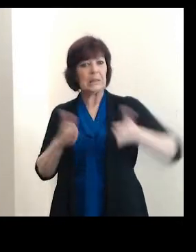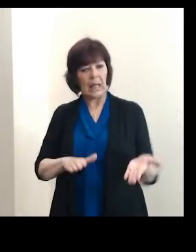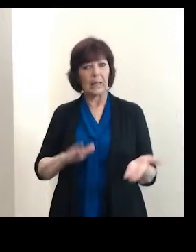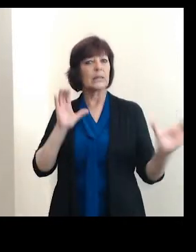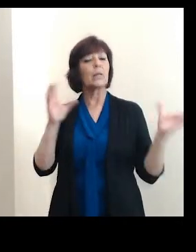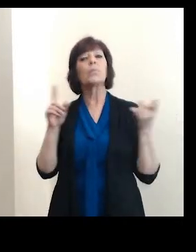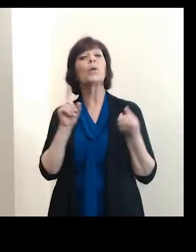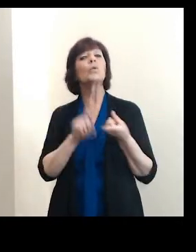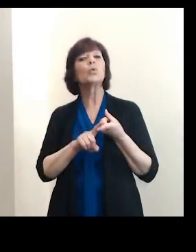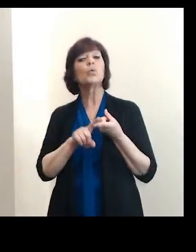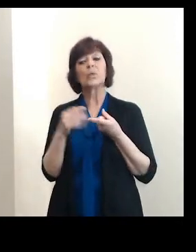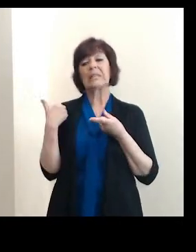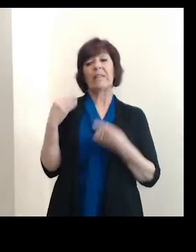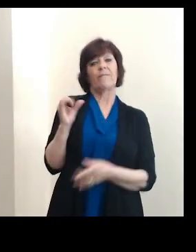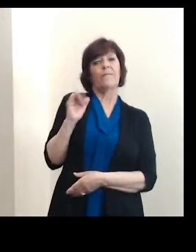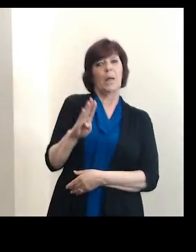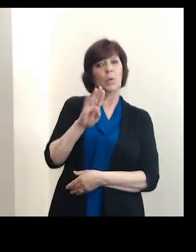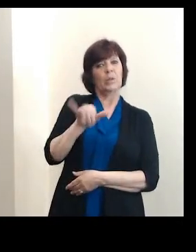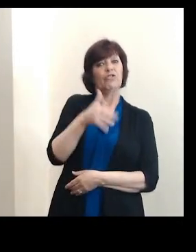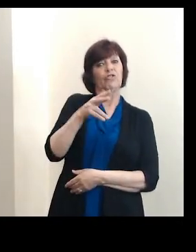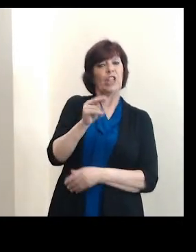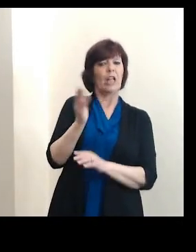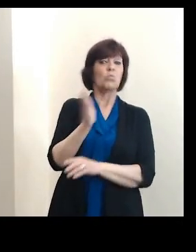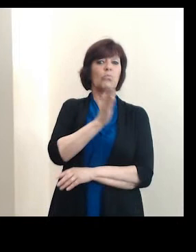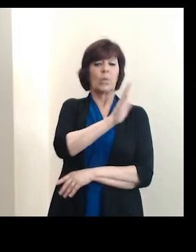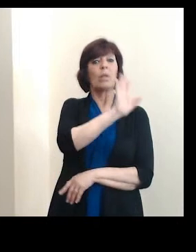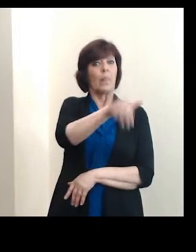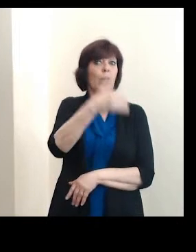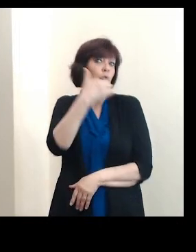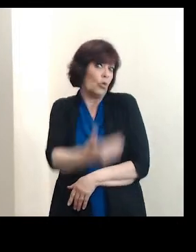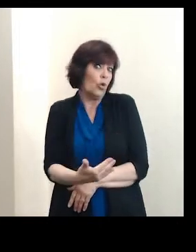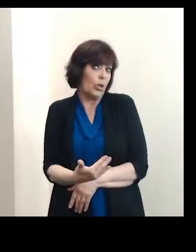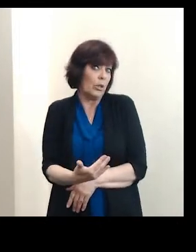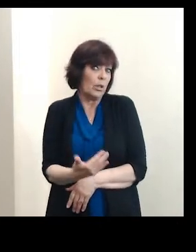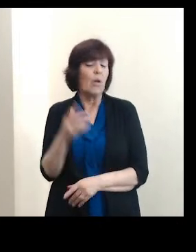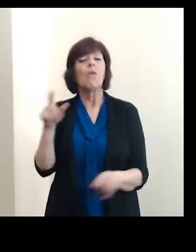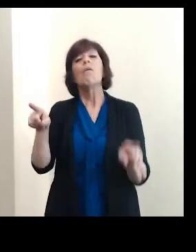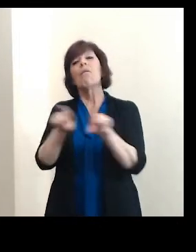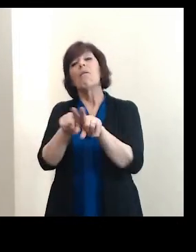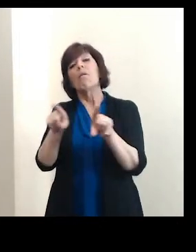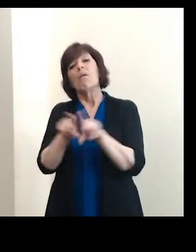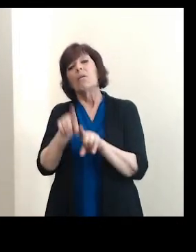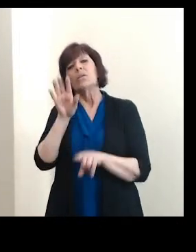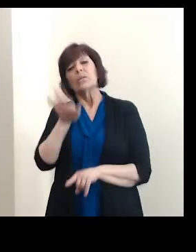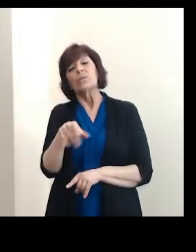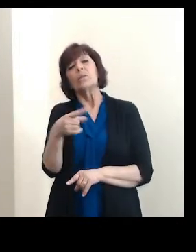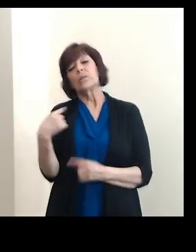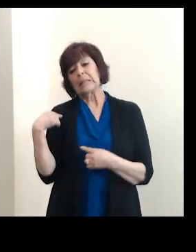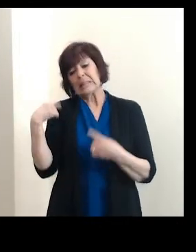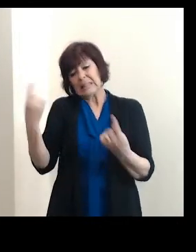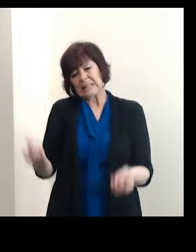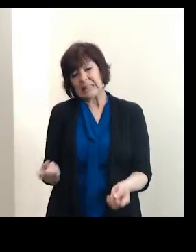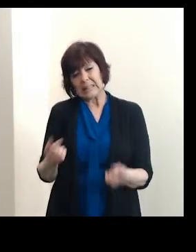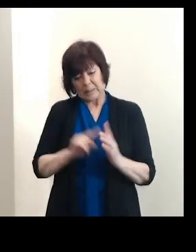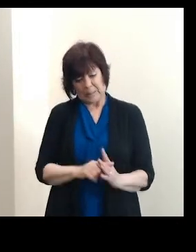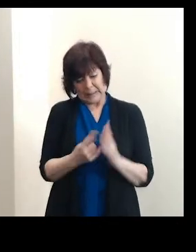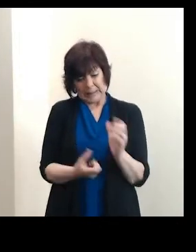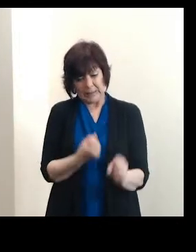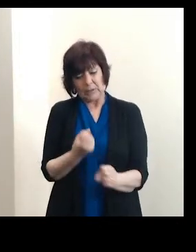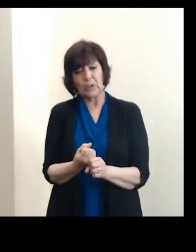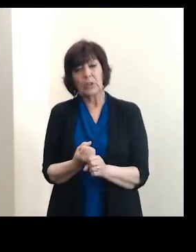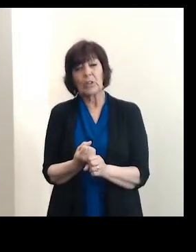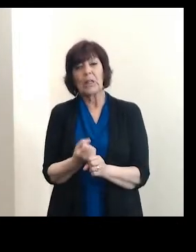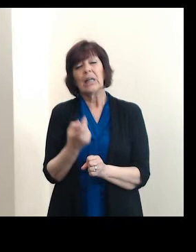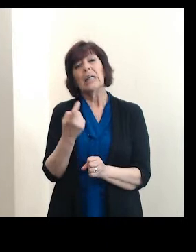compared to February and January. So that's good. And another thing is since the beginning of the year, there's been a